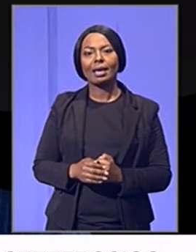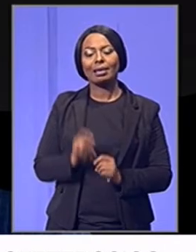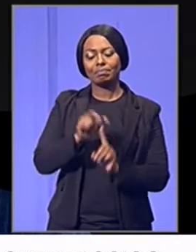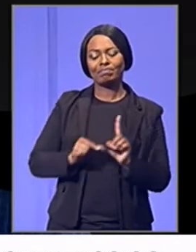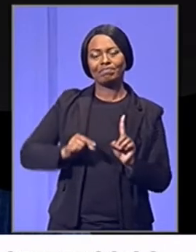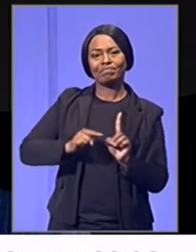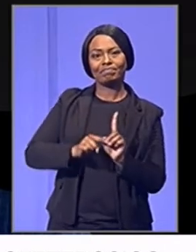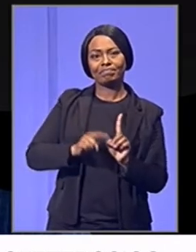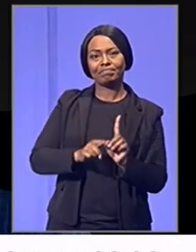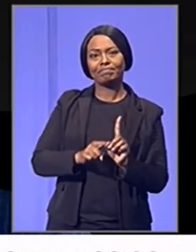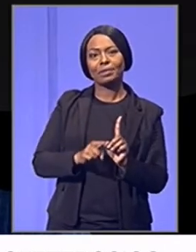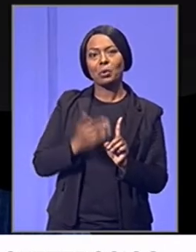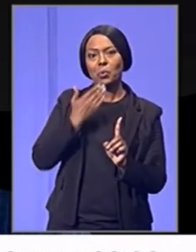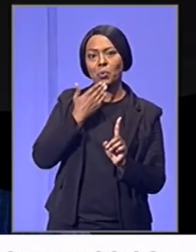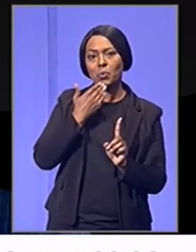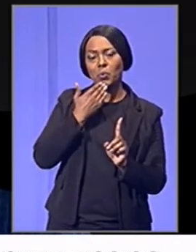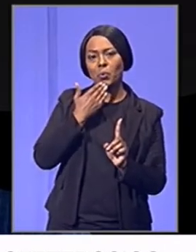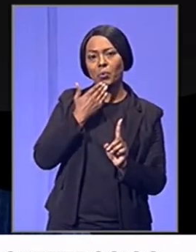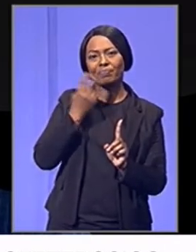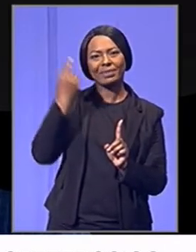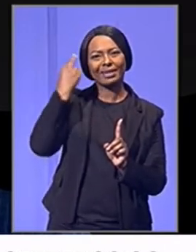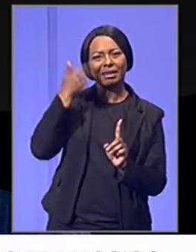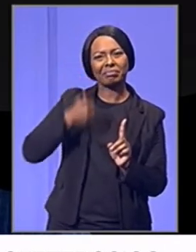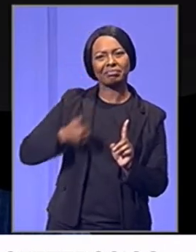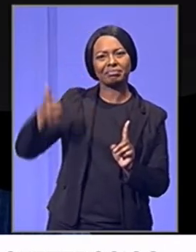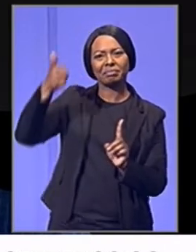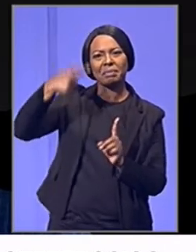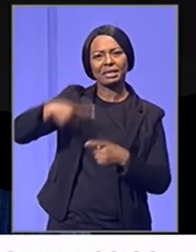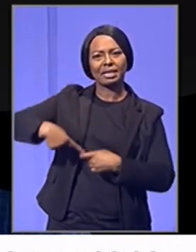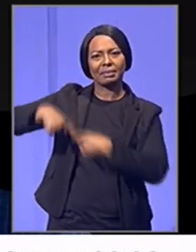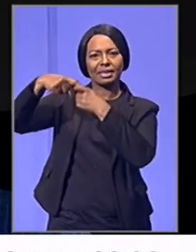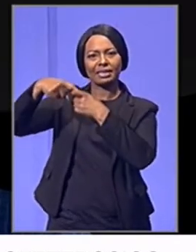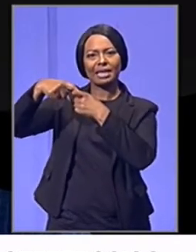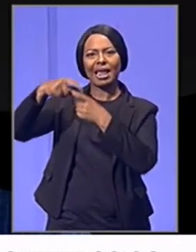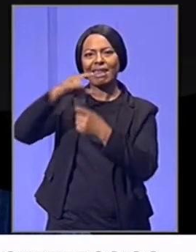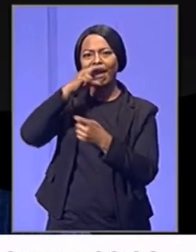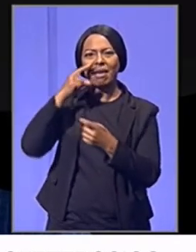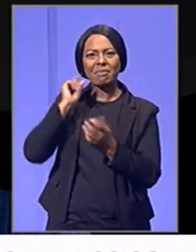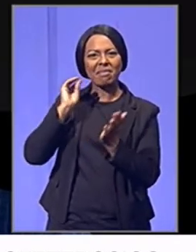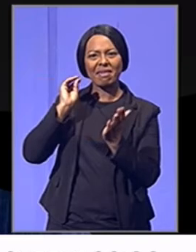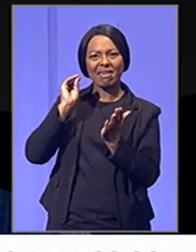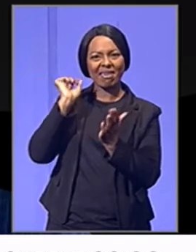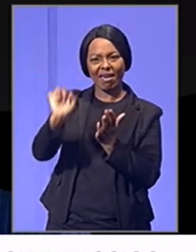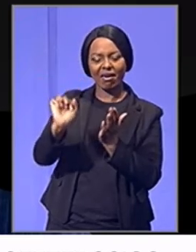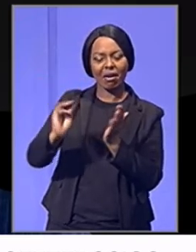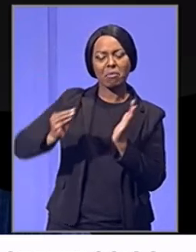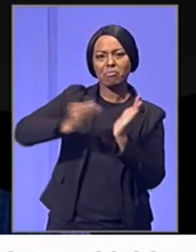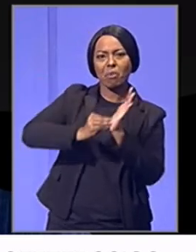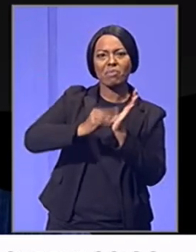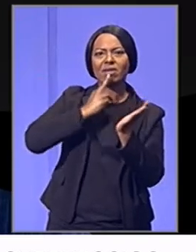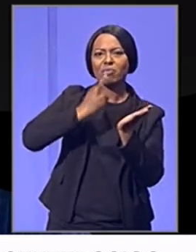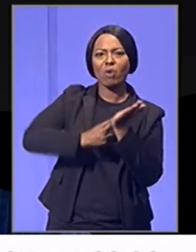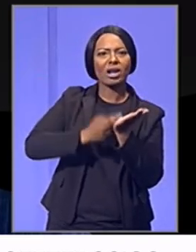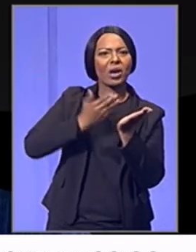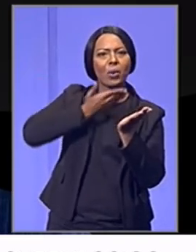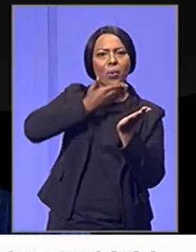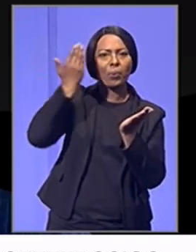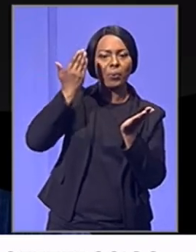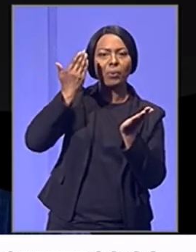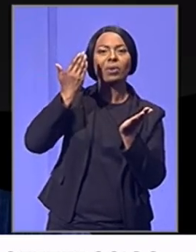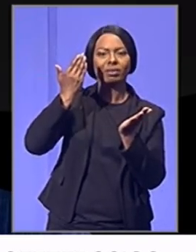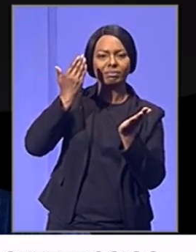of the ANC has not been mentioned in this report. And I think he would quite